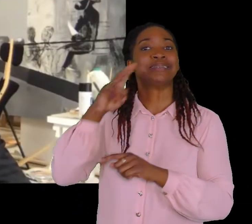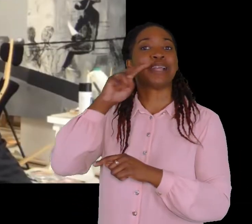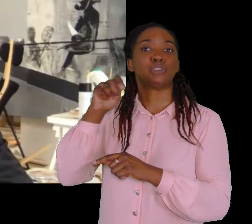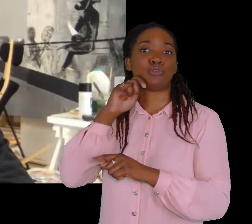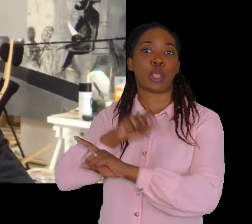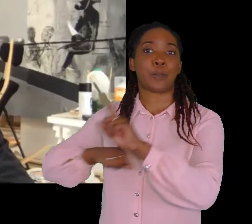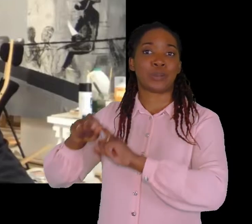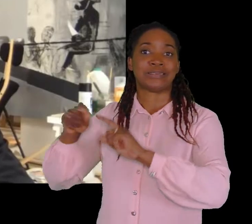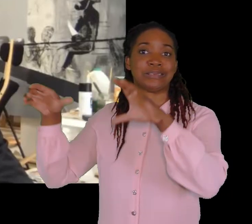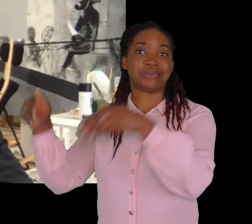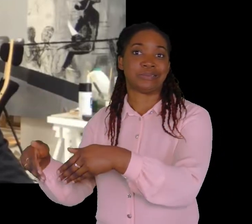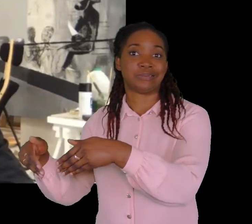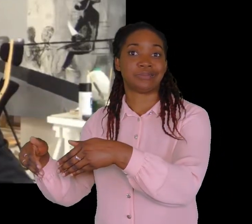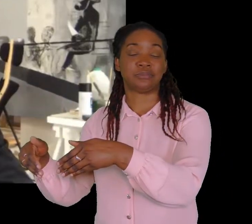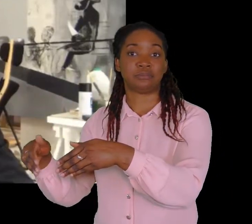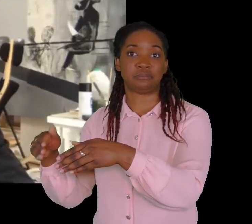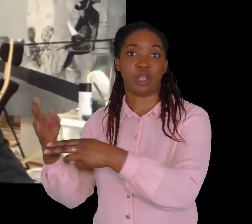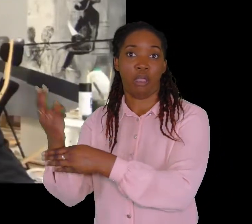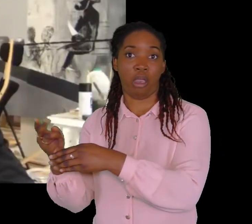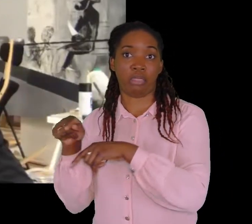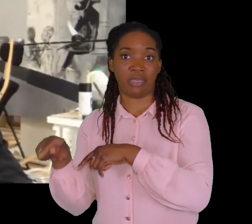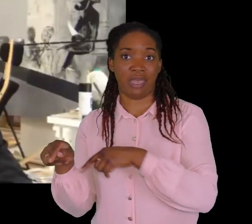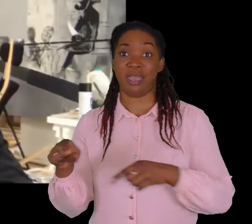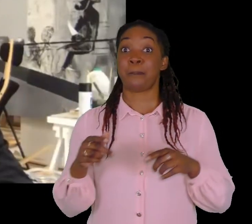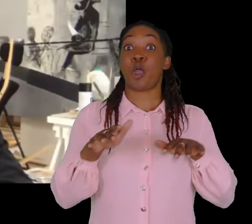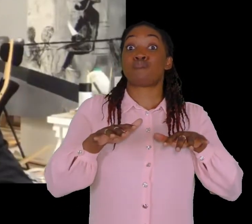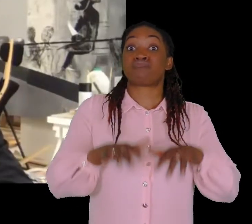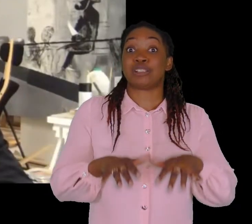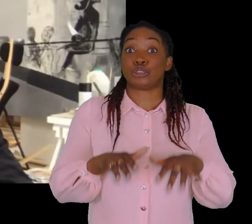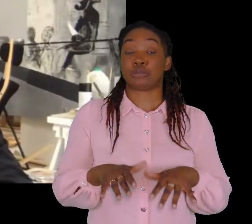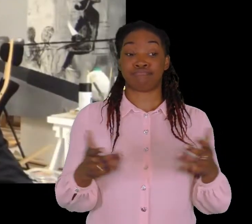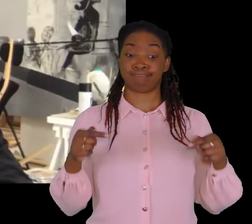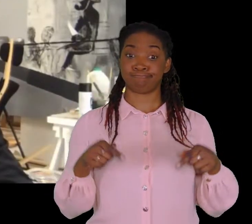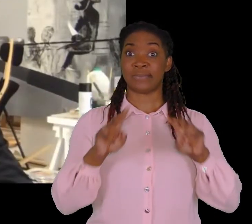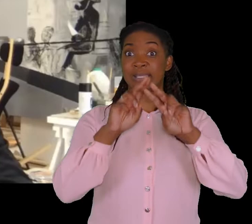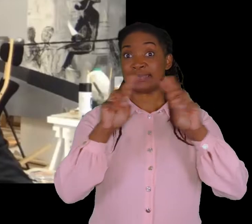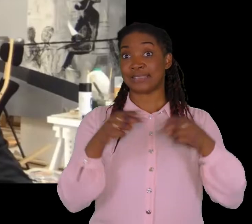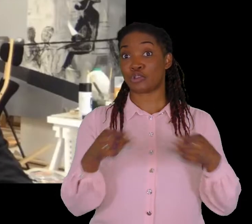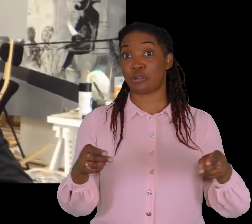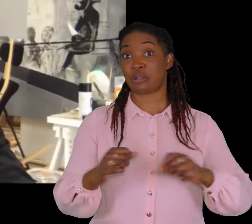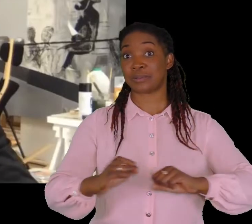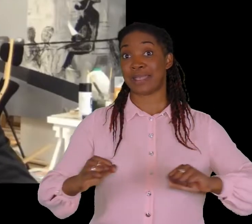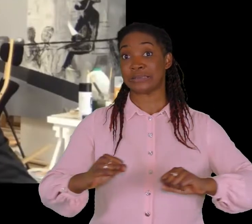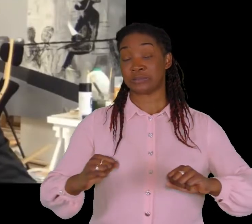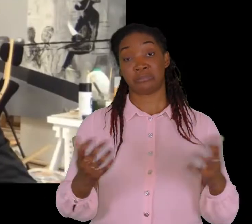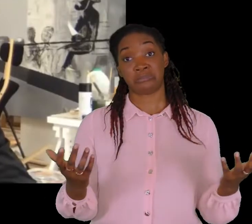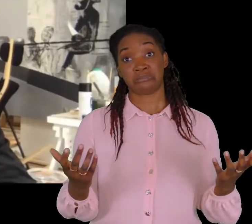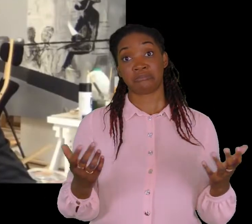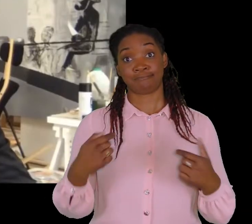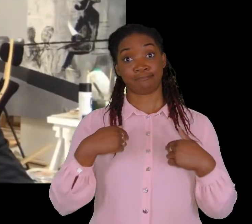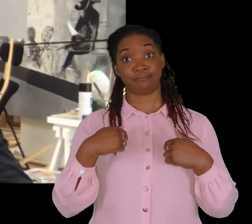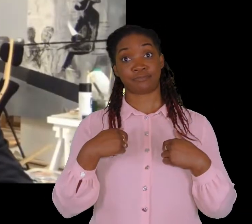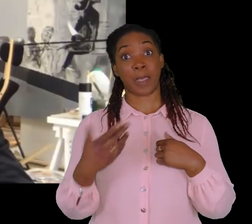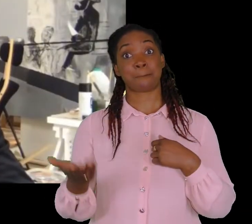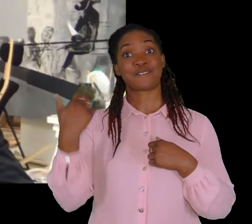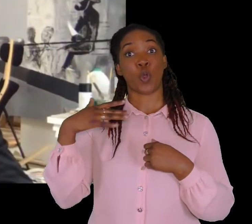Britain is an international space. We as former colonial subjects, I'm British by birth, but